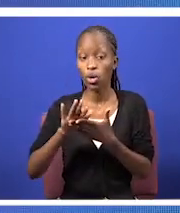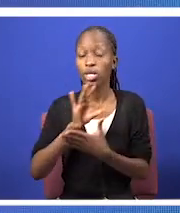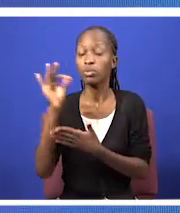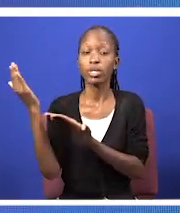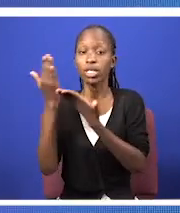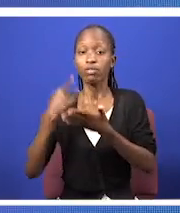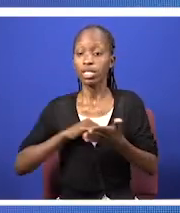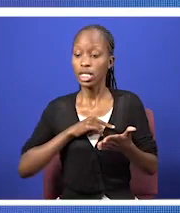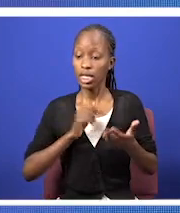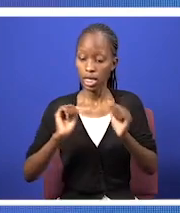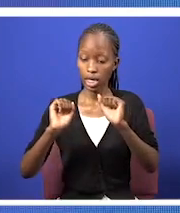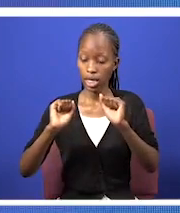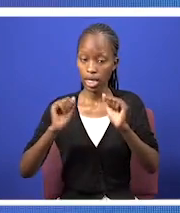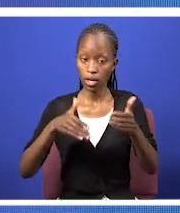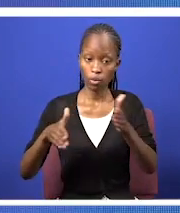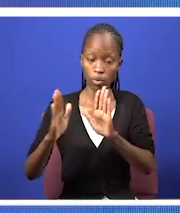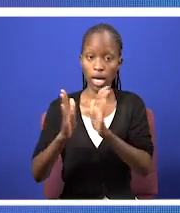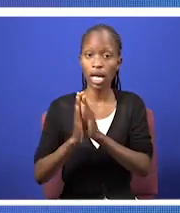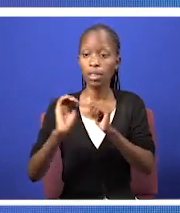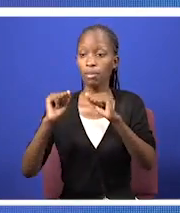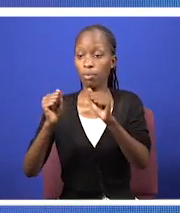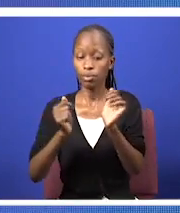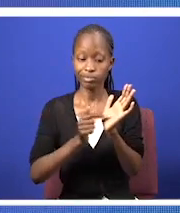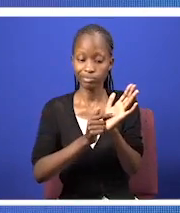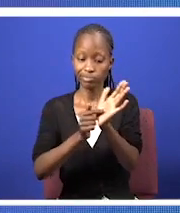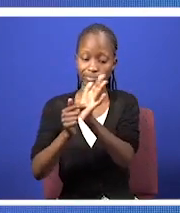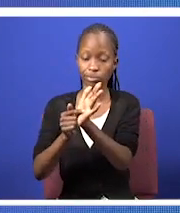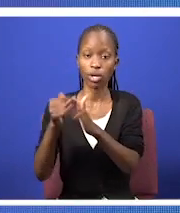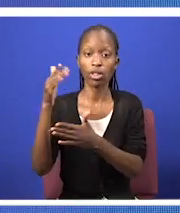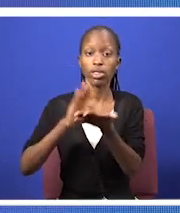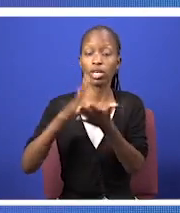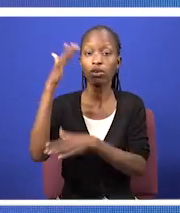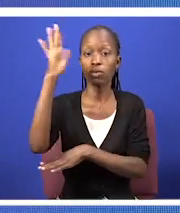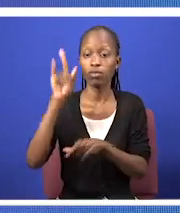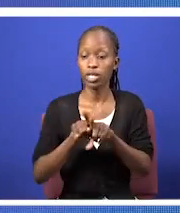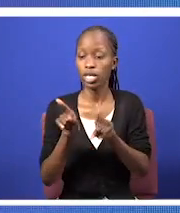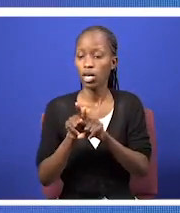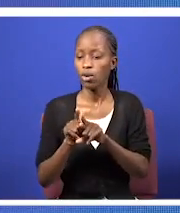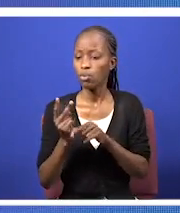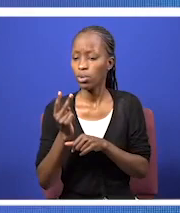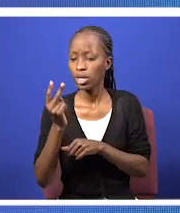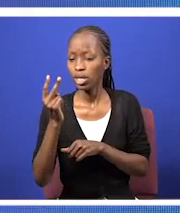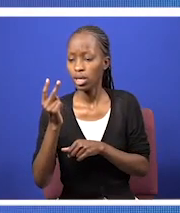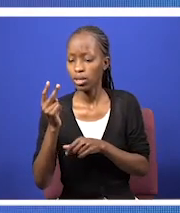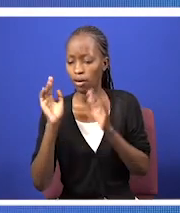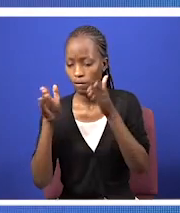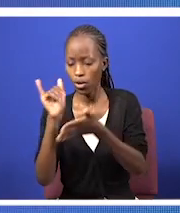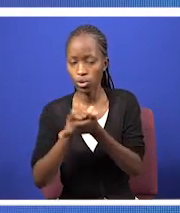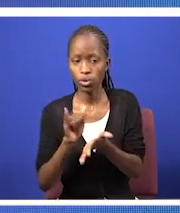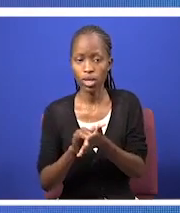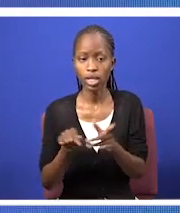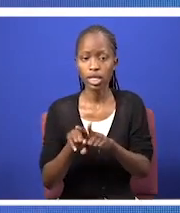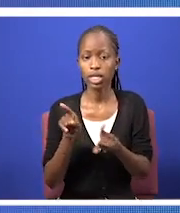one who gives us the opportunity and the ability to radiate the glory of God. And we're going to look at that very briefly as we look